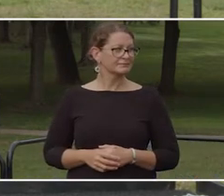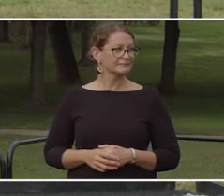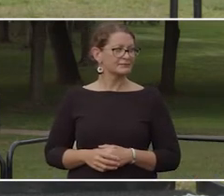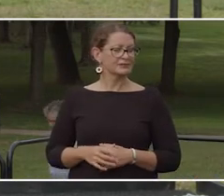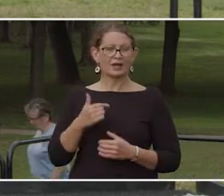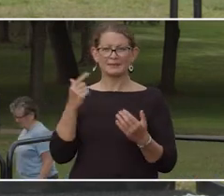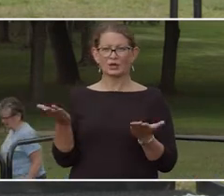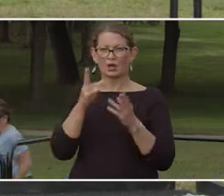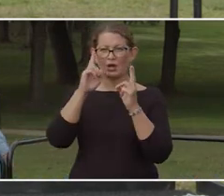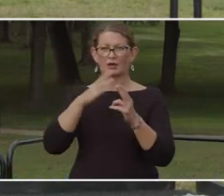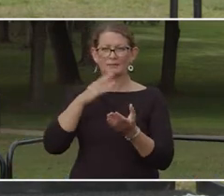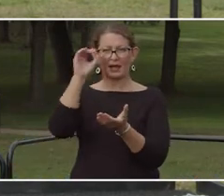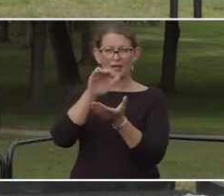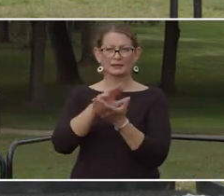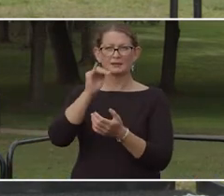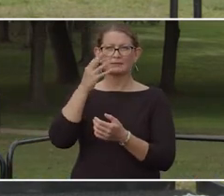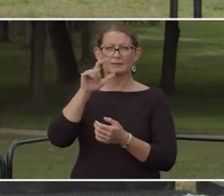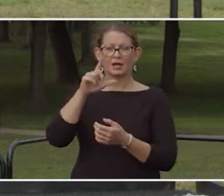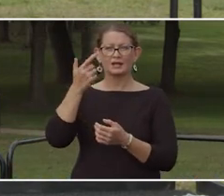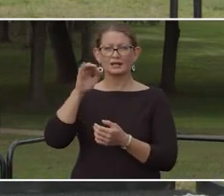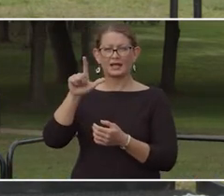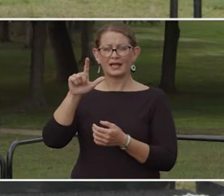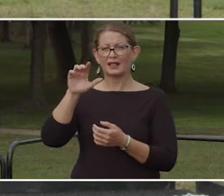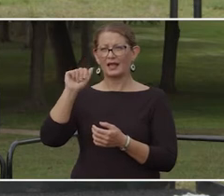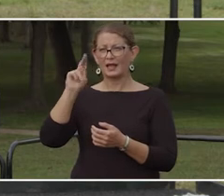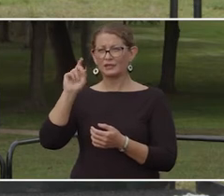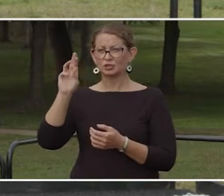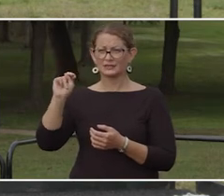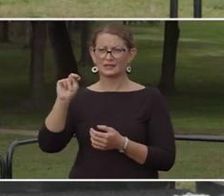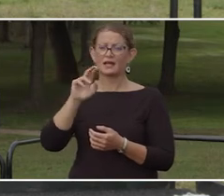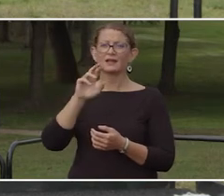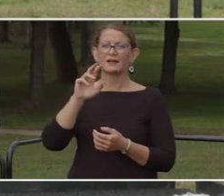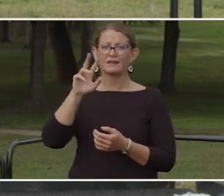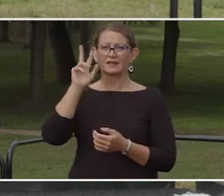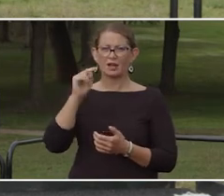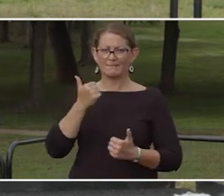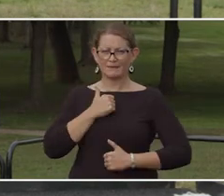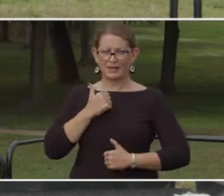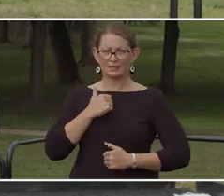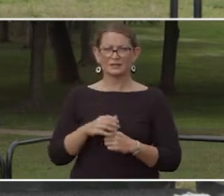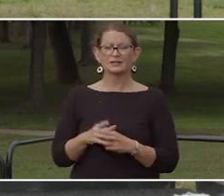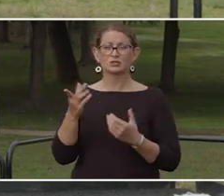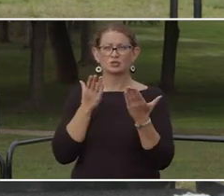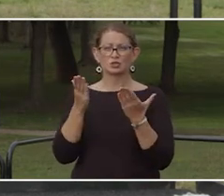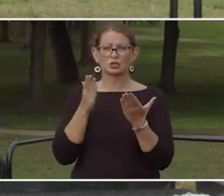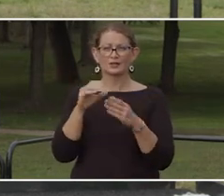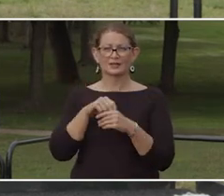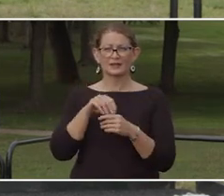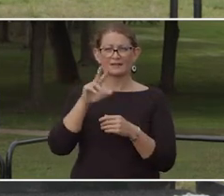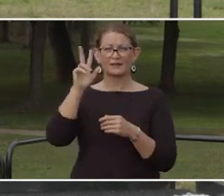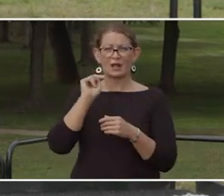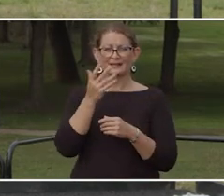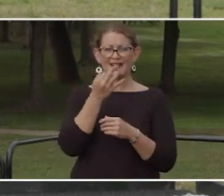I'm here to honor my husband, Michael Dale Anderson. He was a Vietnam vet. He served in Vietnam